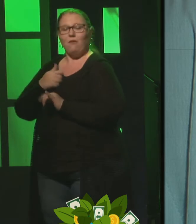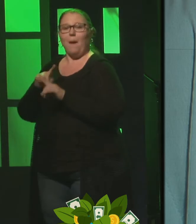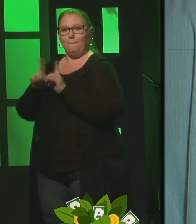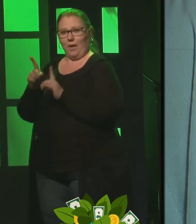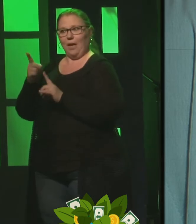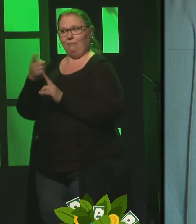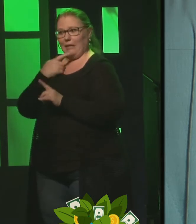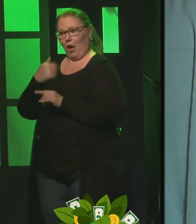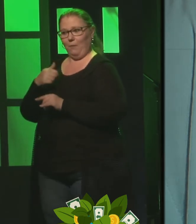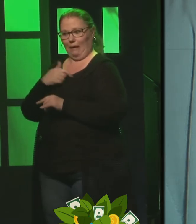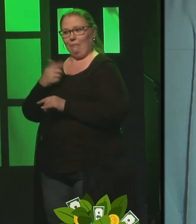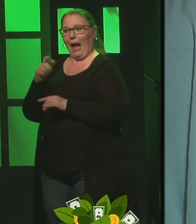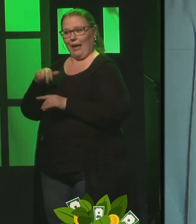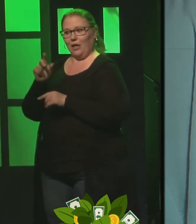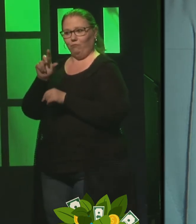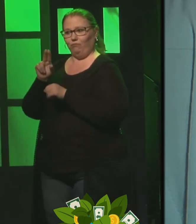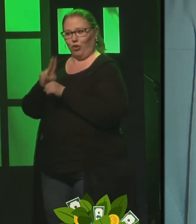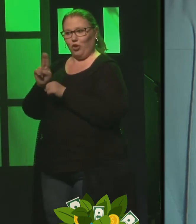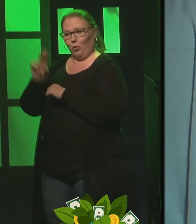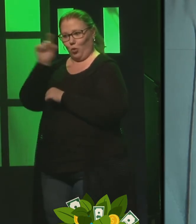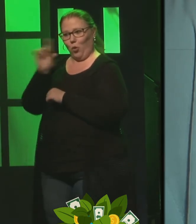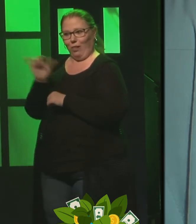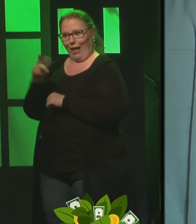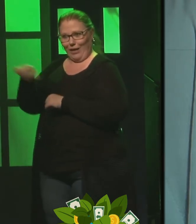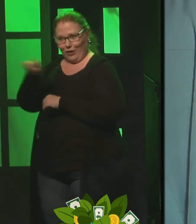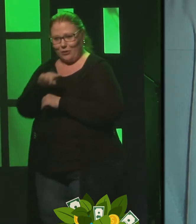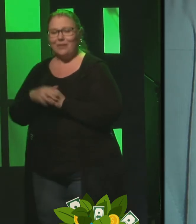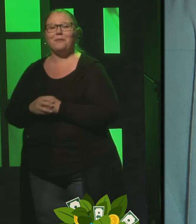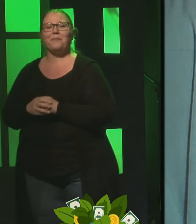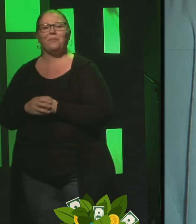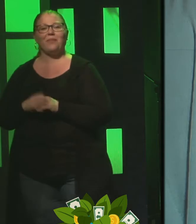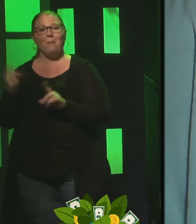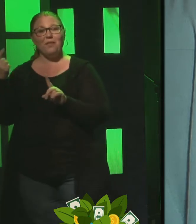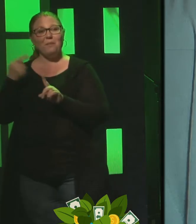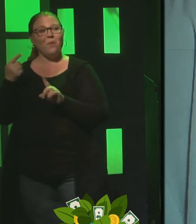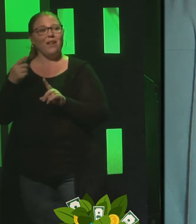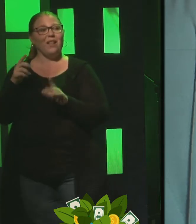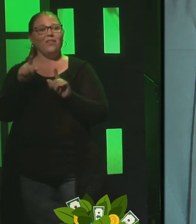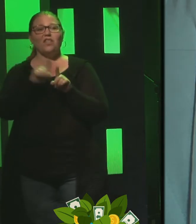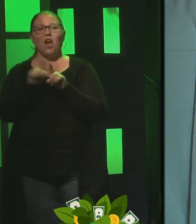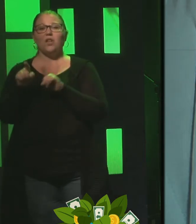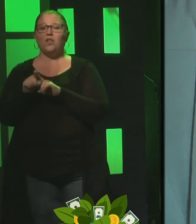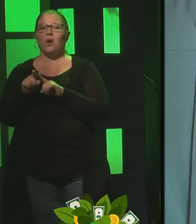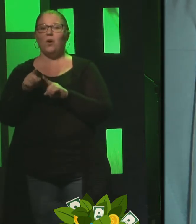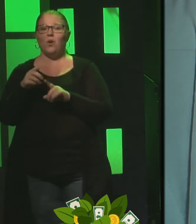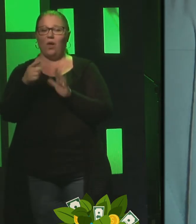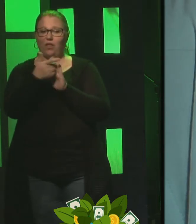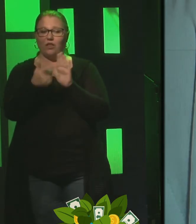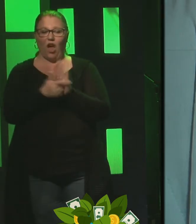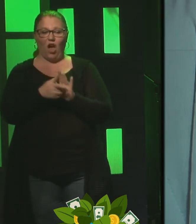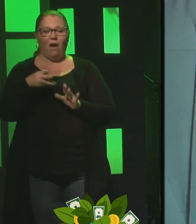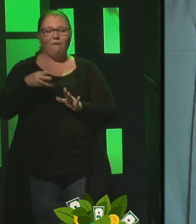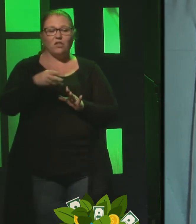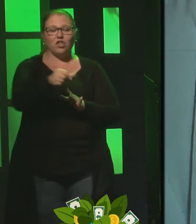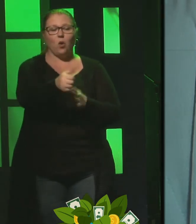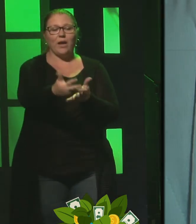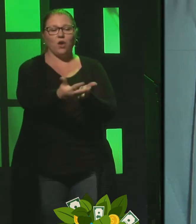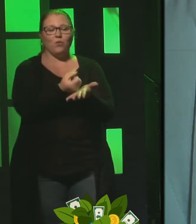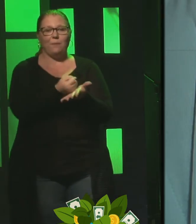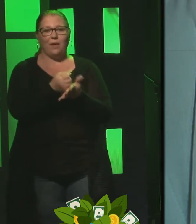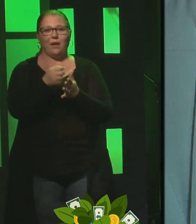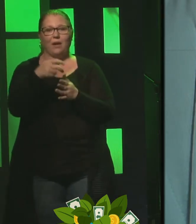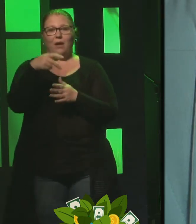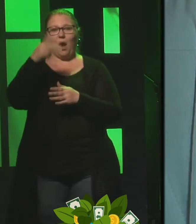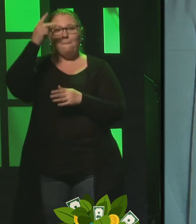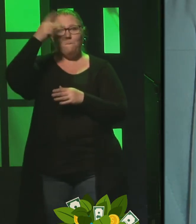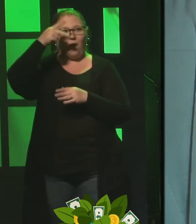me these things. I can Google just like you. But here's the thing. There's also the law of sowing and reaping. Proverbs 11:24,